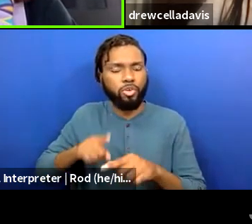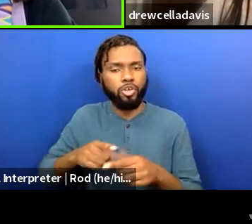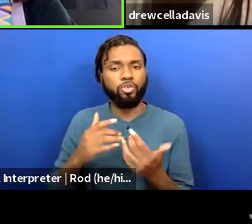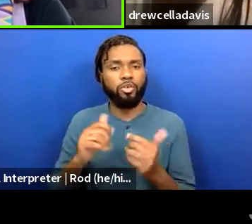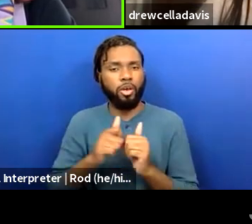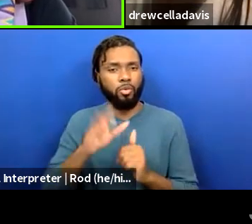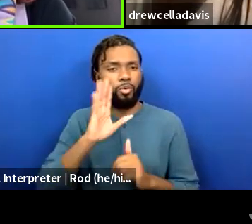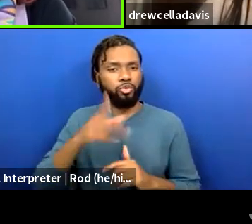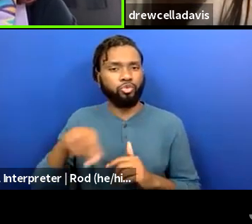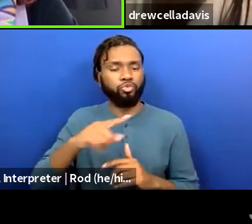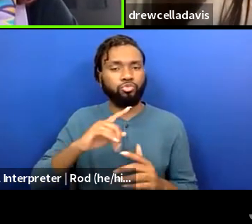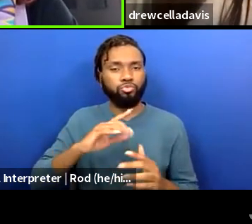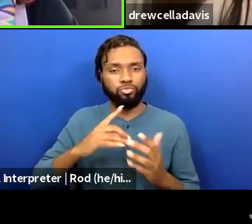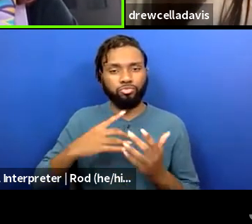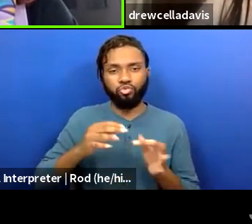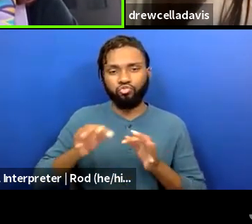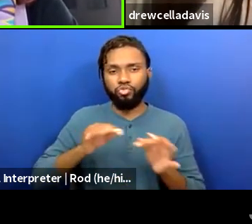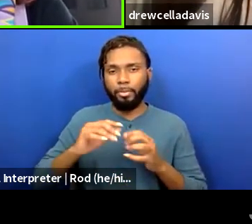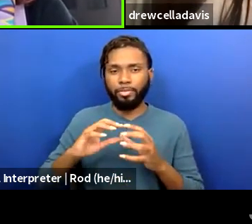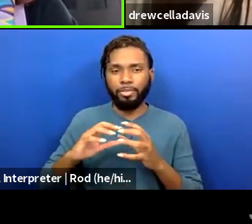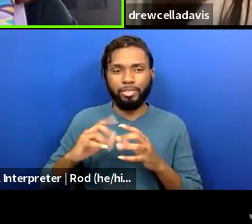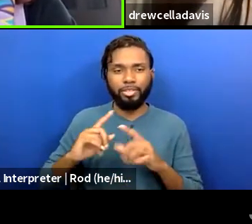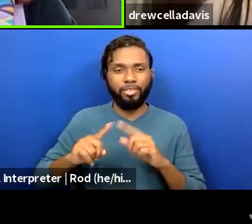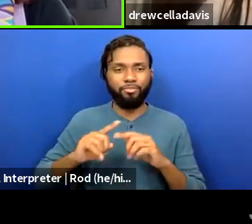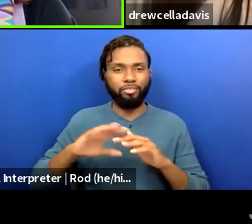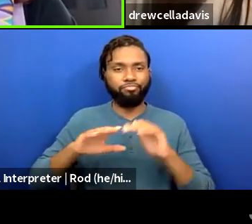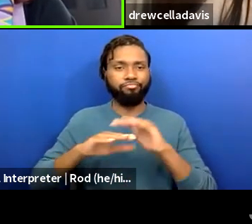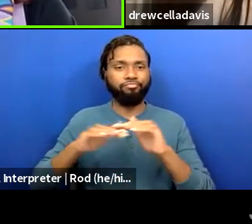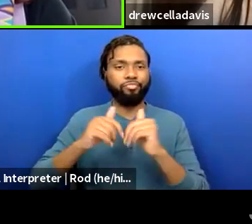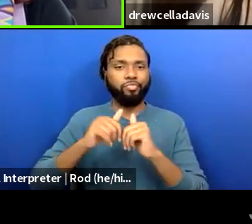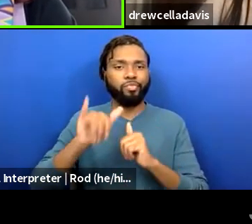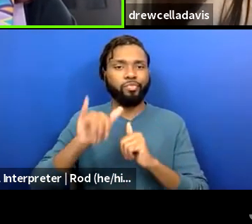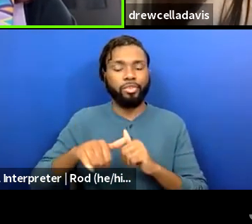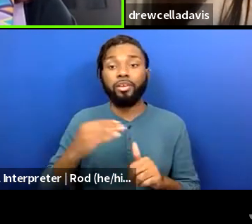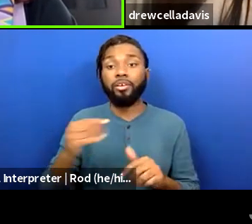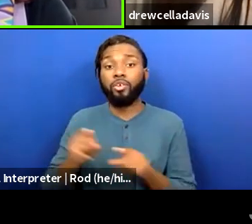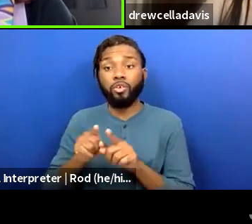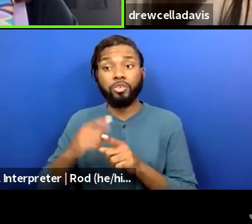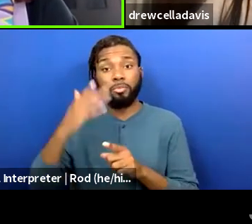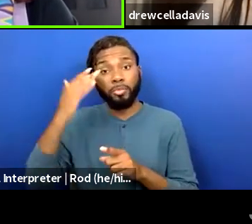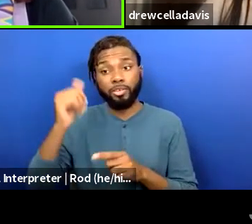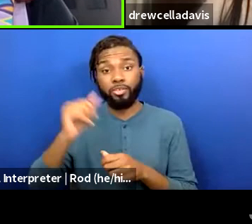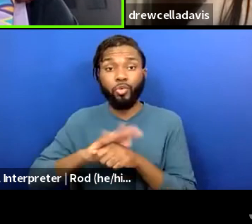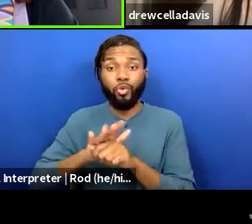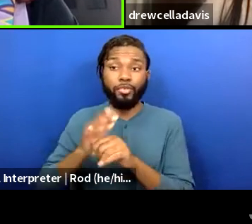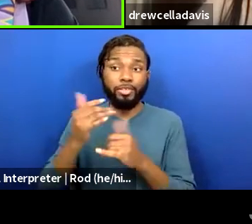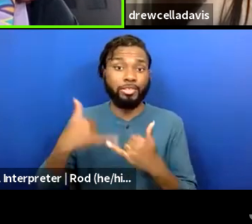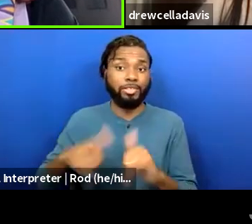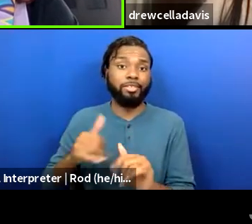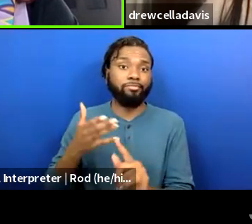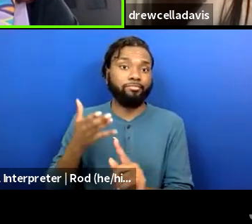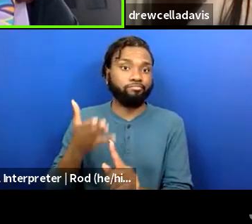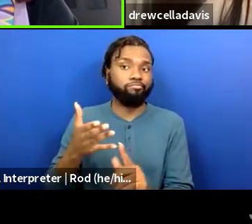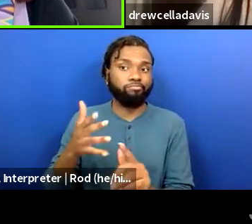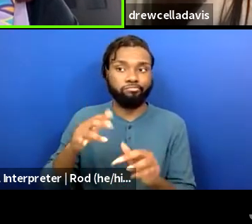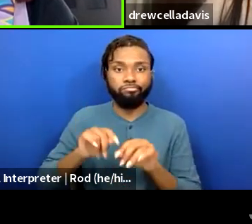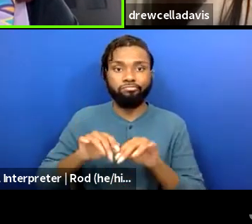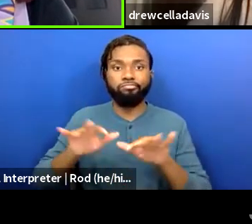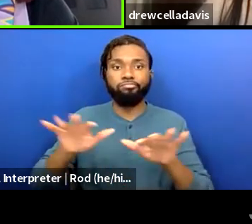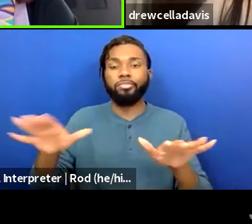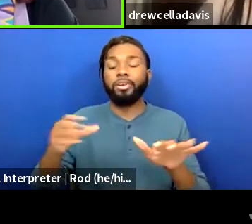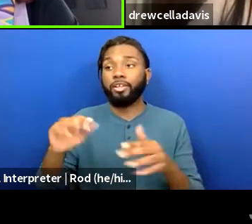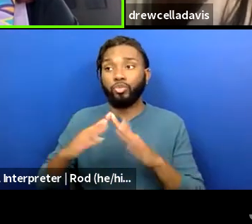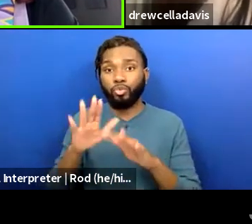these? And then I think just since COVID is on our mind and we have communities across the globe that are still